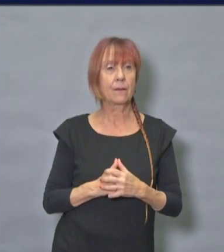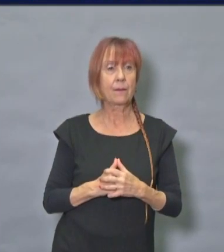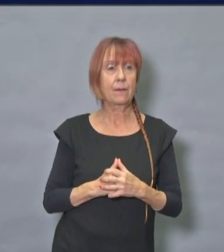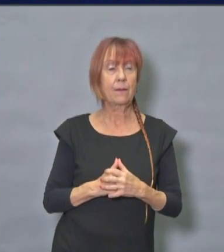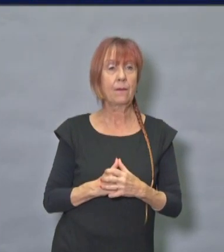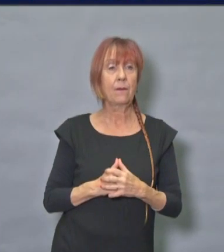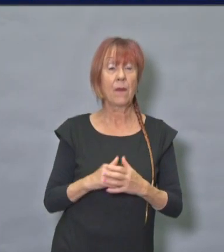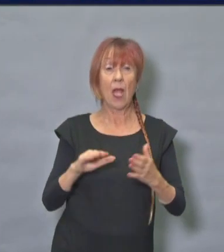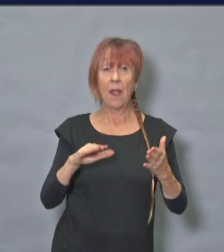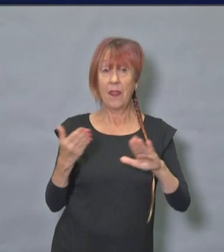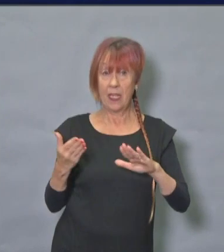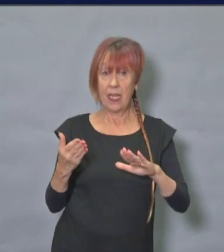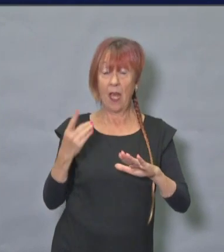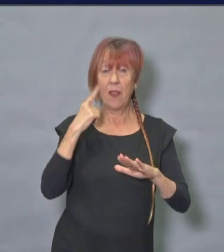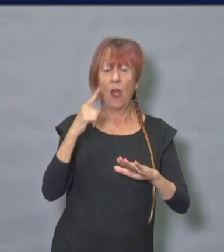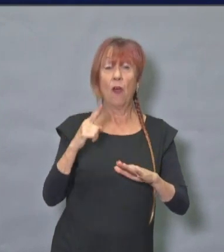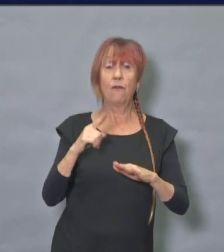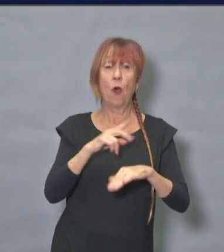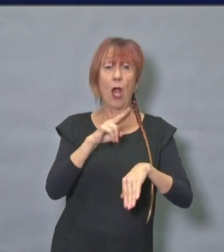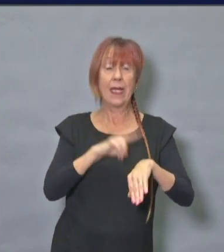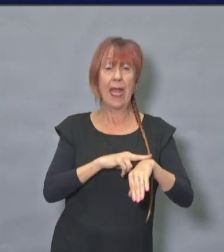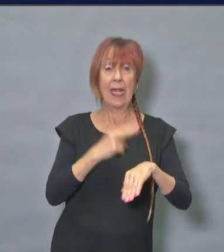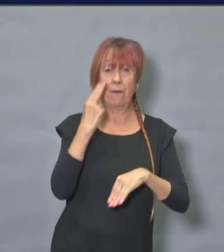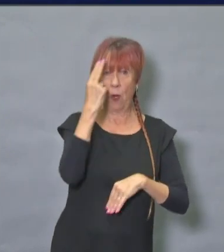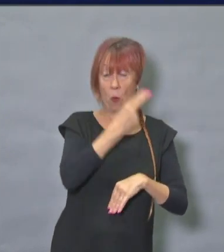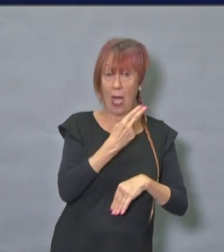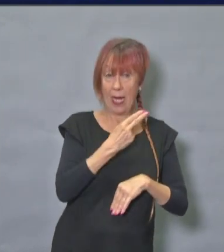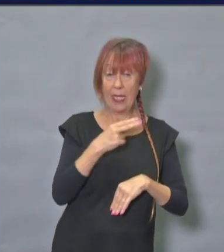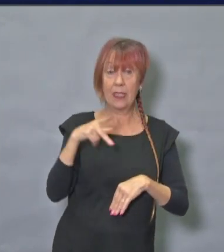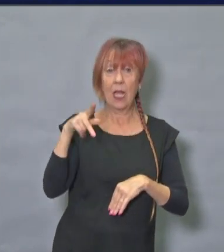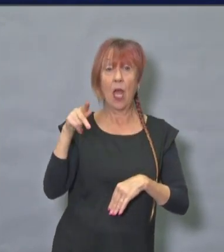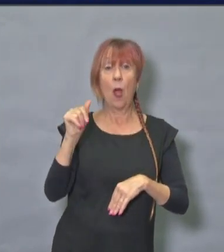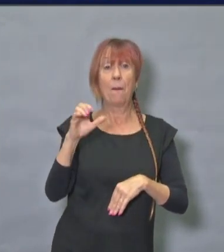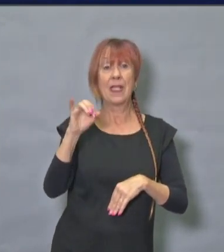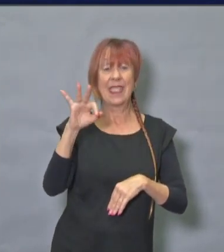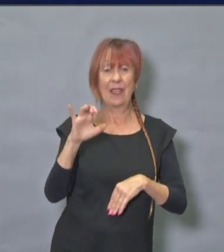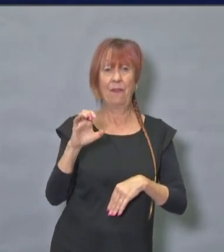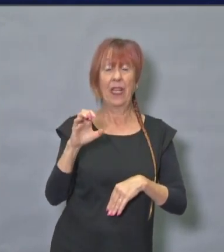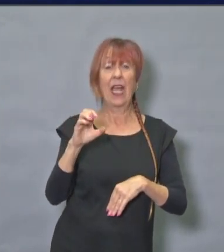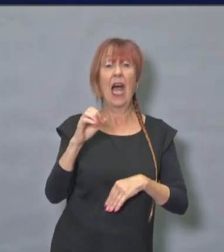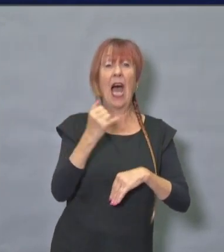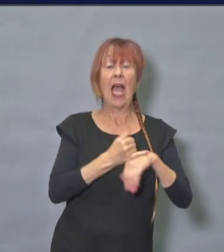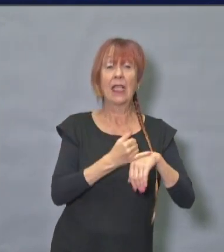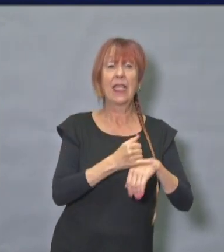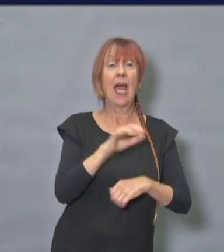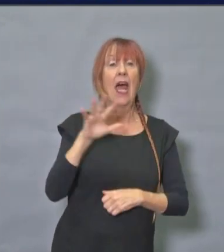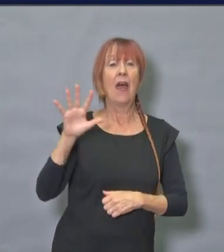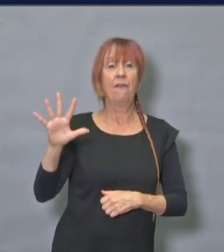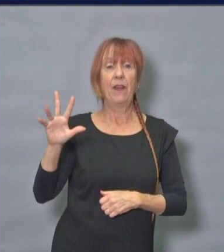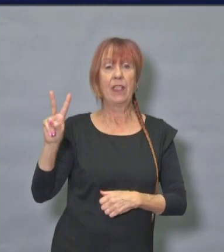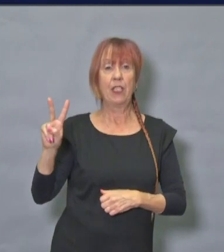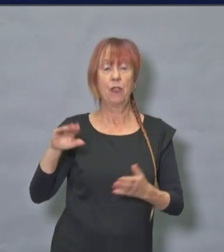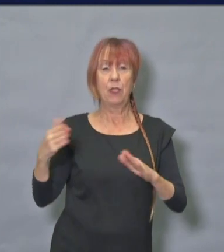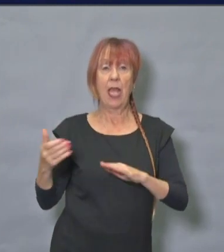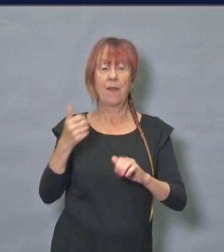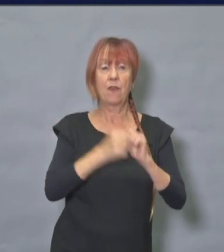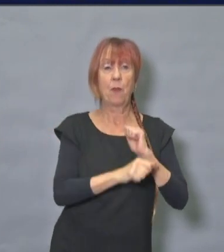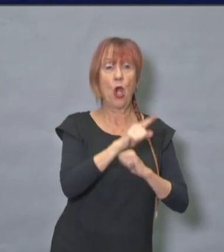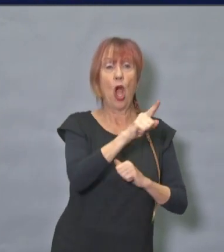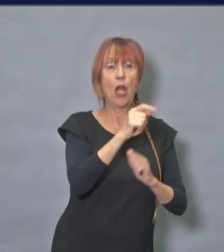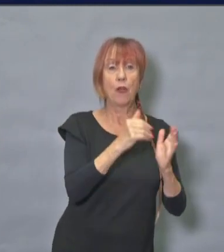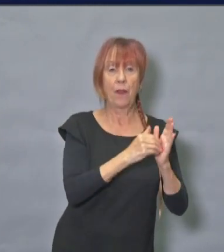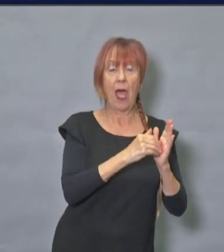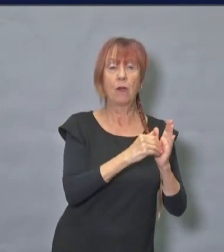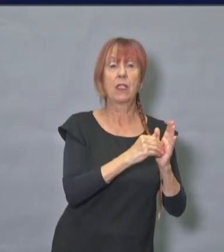The death rate among Native Hawaiians and Pacific Islanders is 52 deaths per 100,000 people. And among